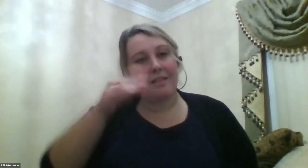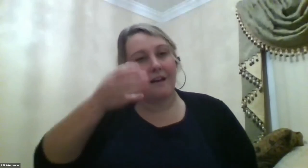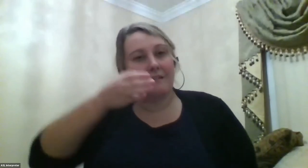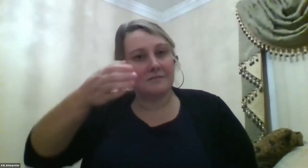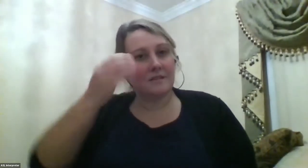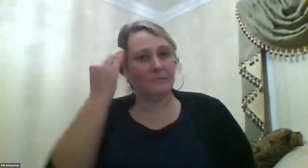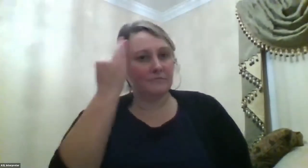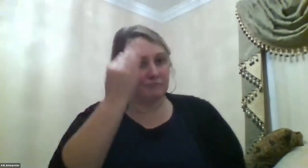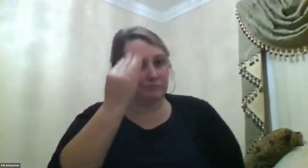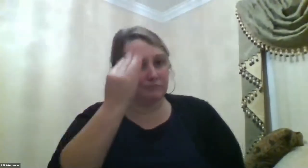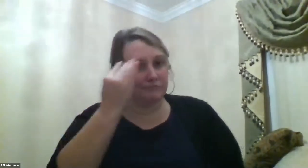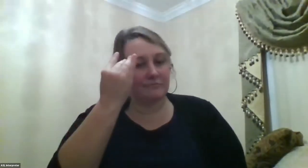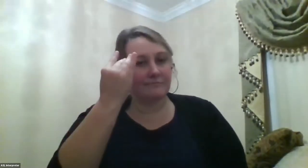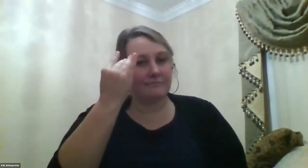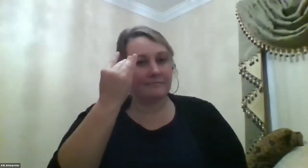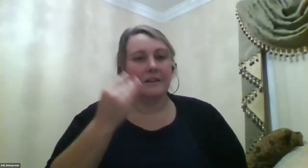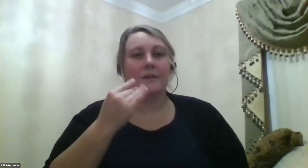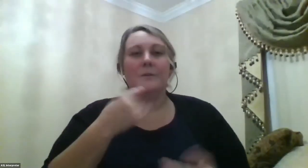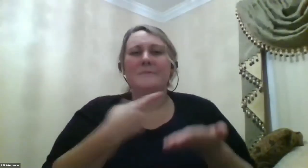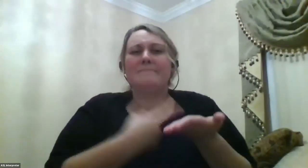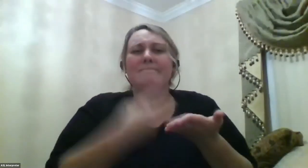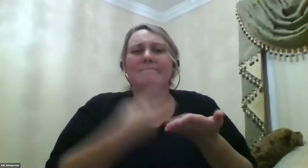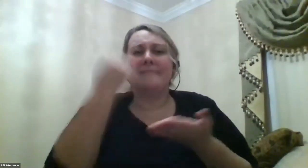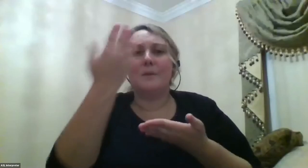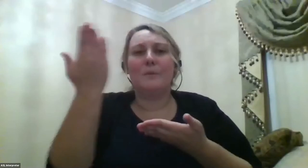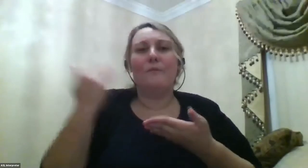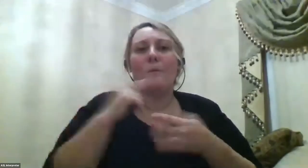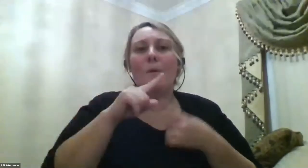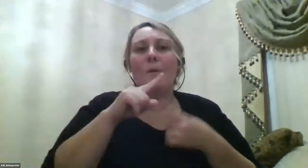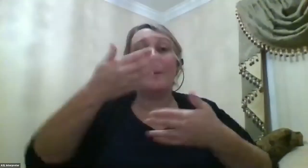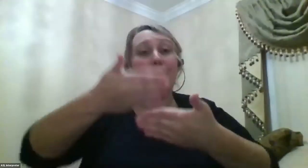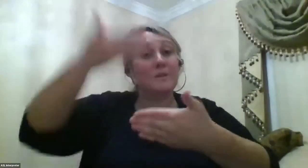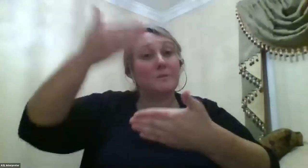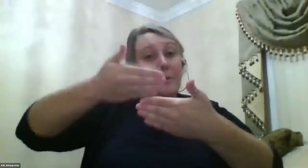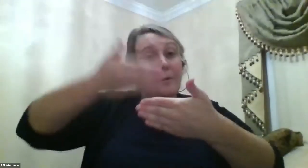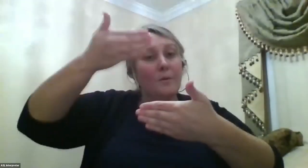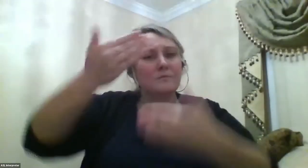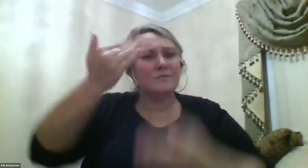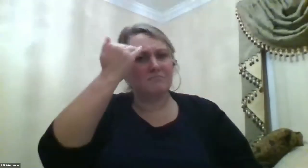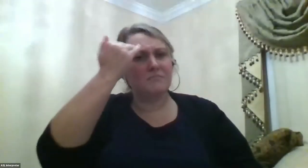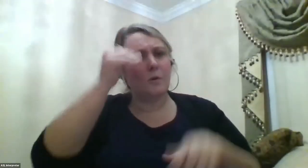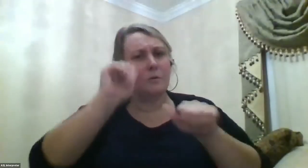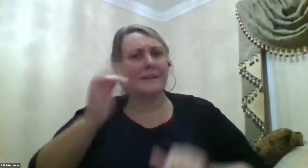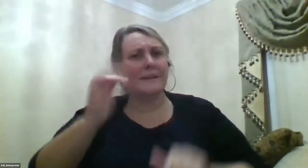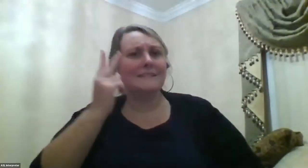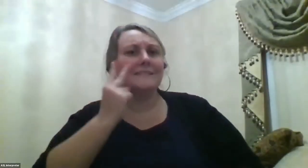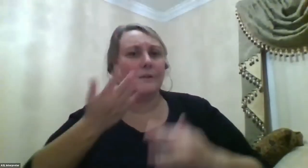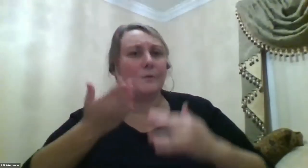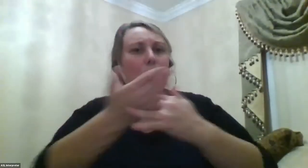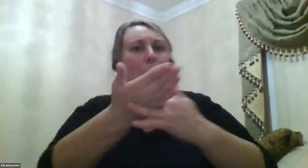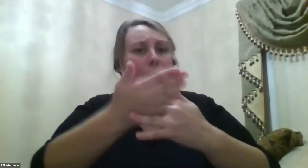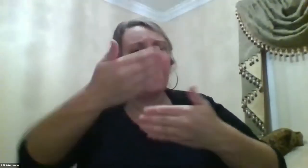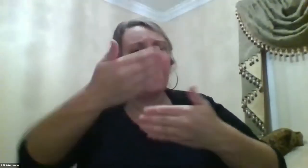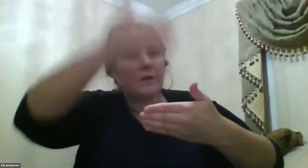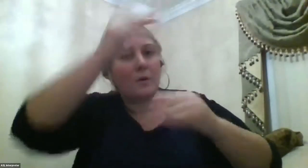there's the transparency of the window, but there's also like the ex what, what I, I'm understanding is the viewer's